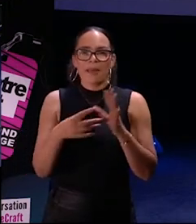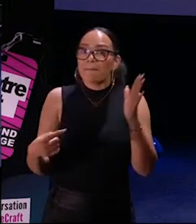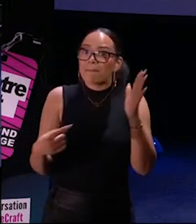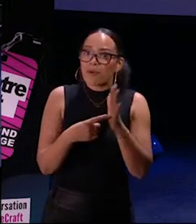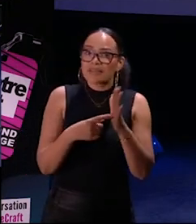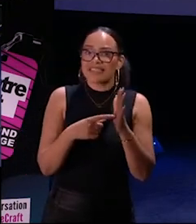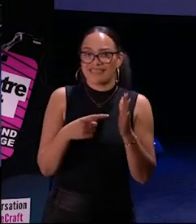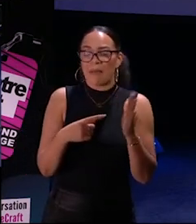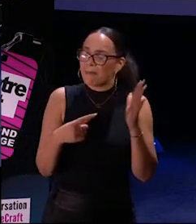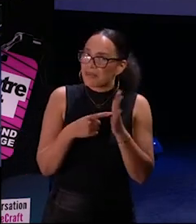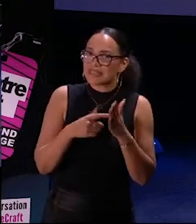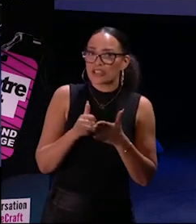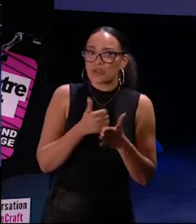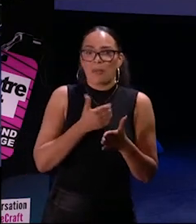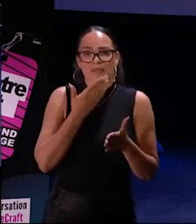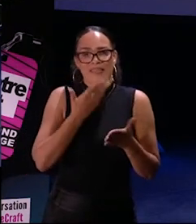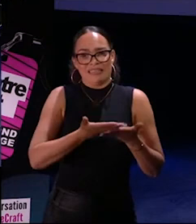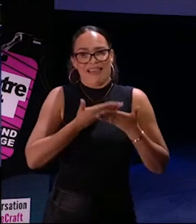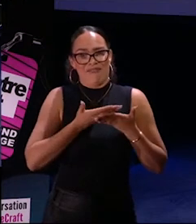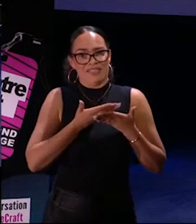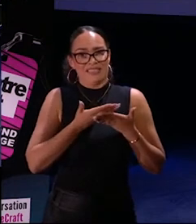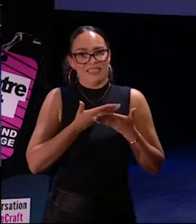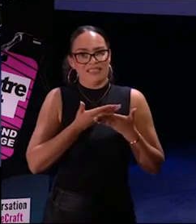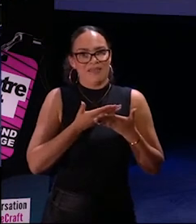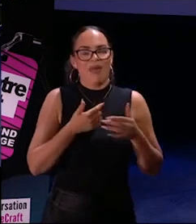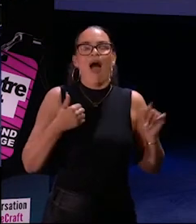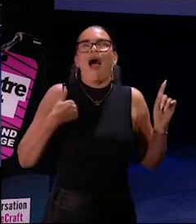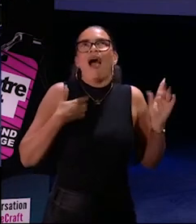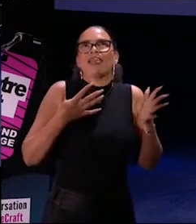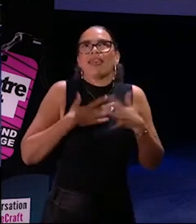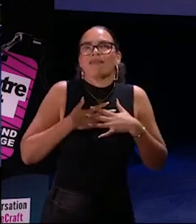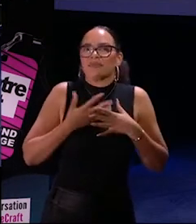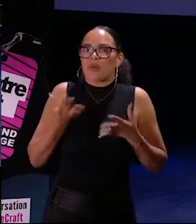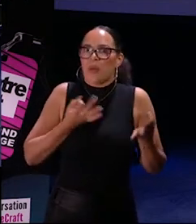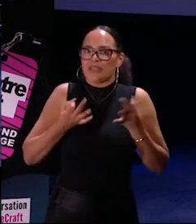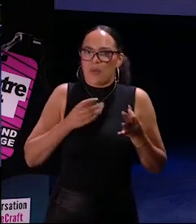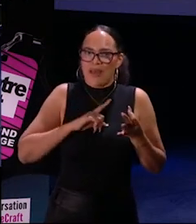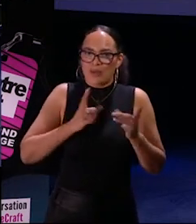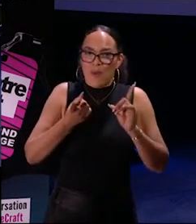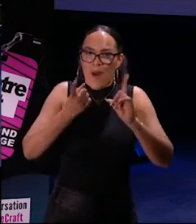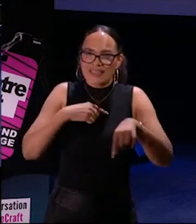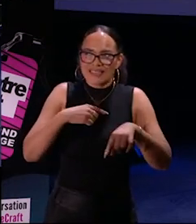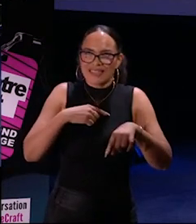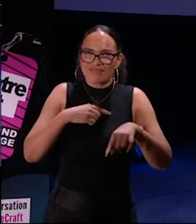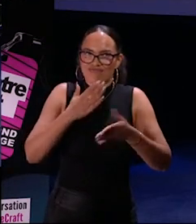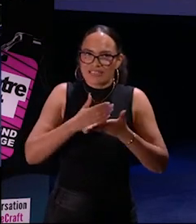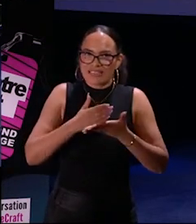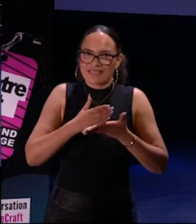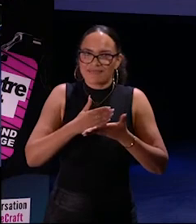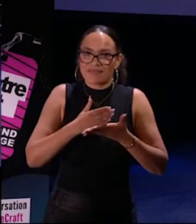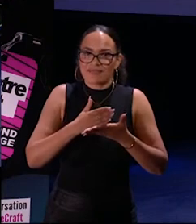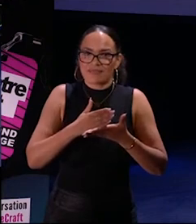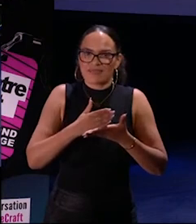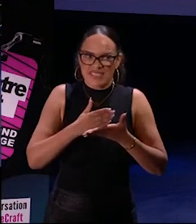What advice would you give to Lauren? Ooh, I love this question because you've actually answered the question.